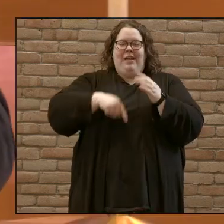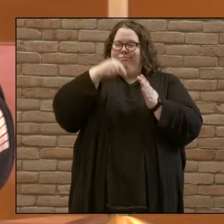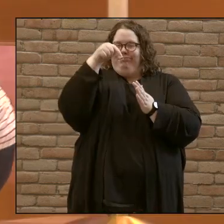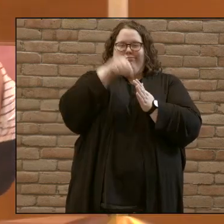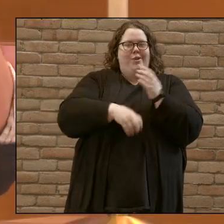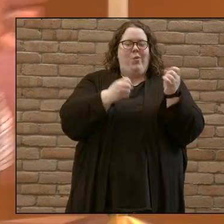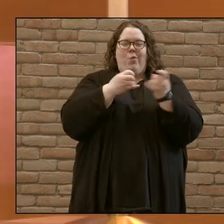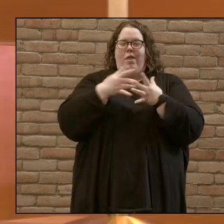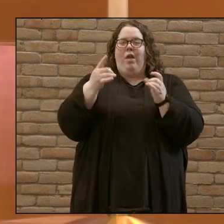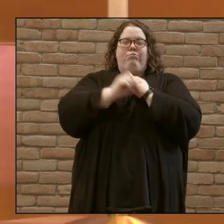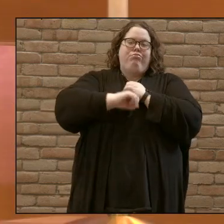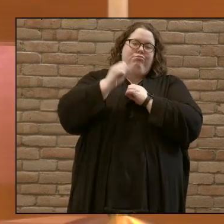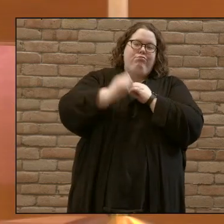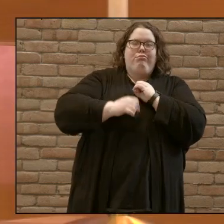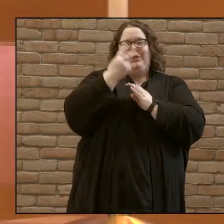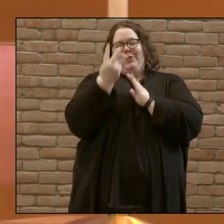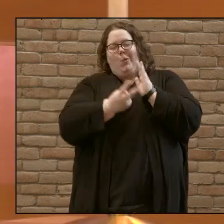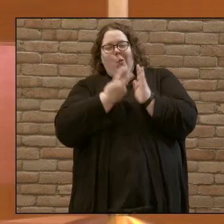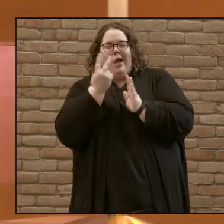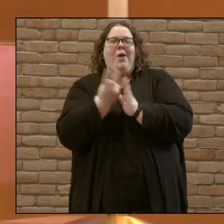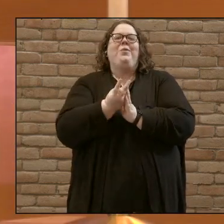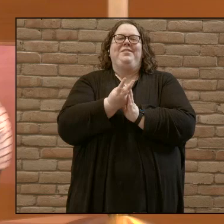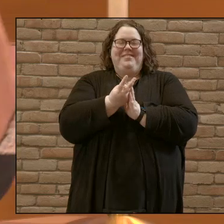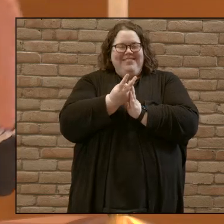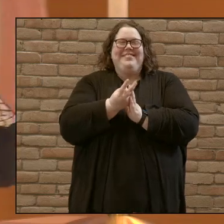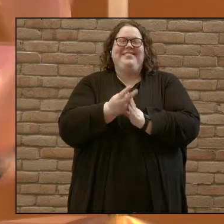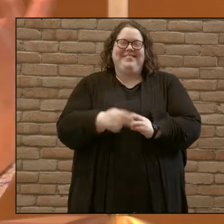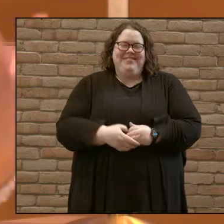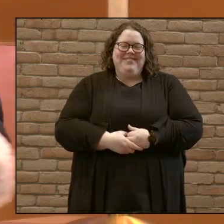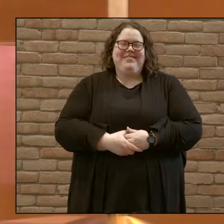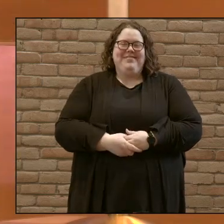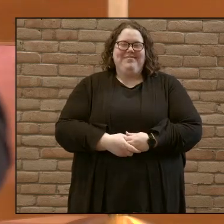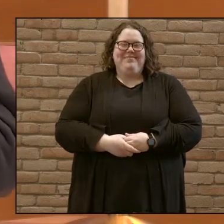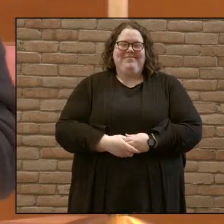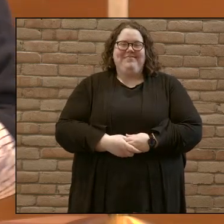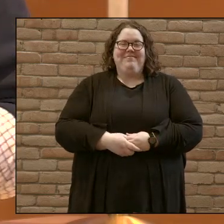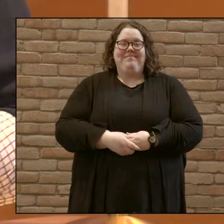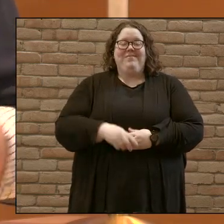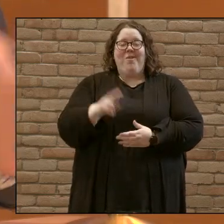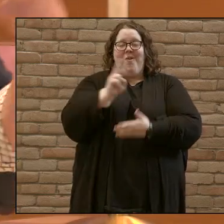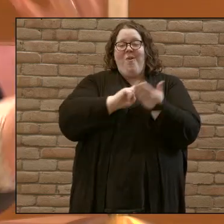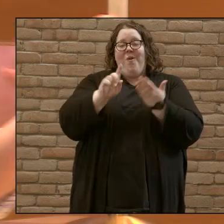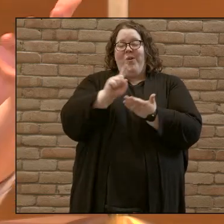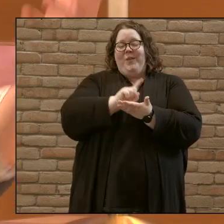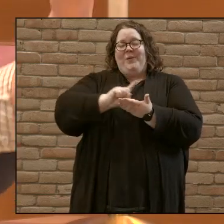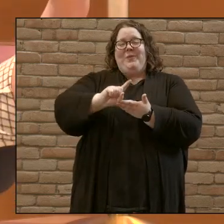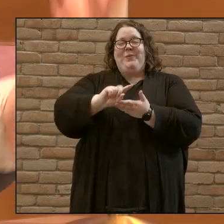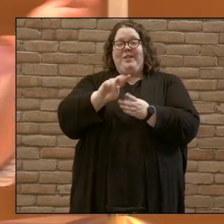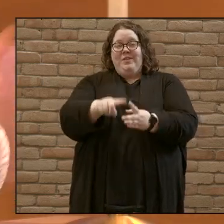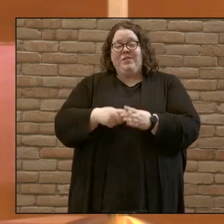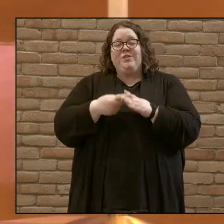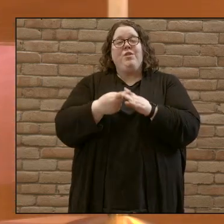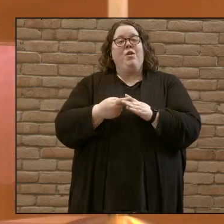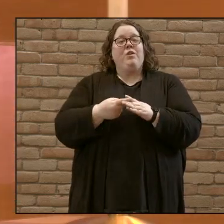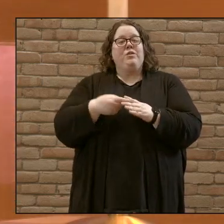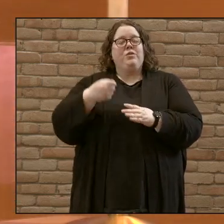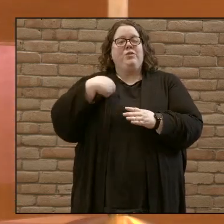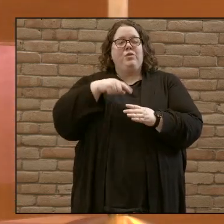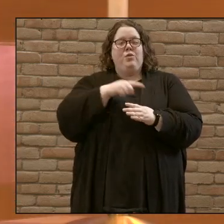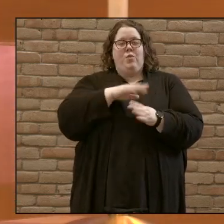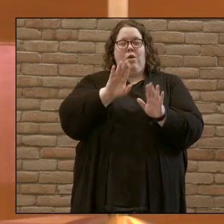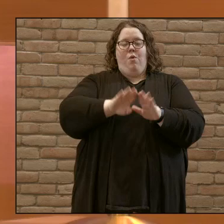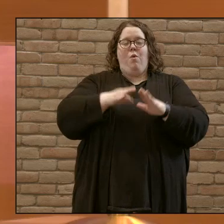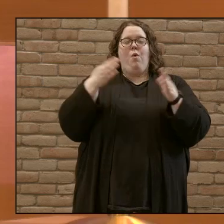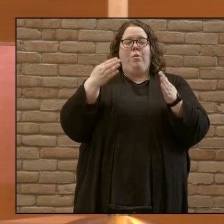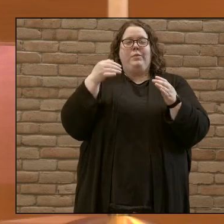it without making this a two-hour service. But as we begin Holy Week, we also make our beginning of this service today